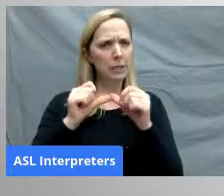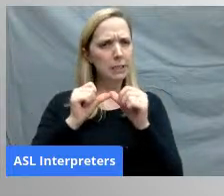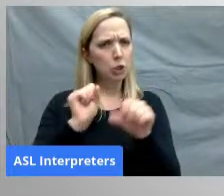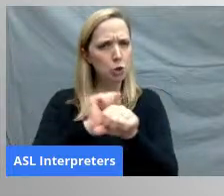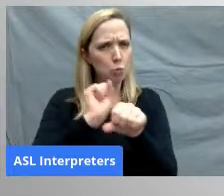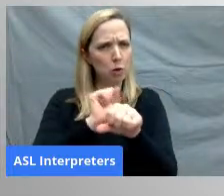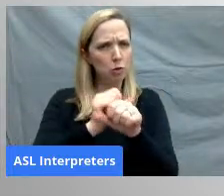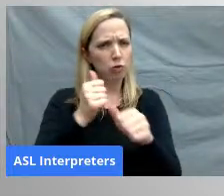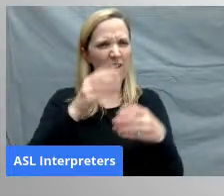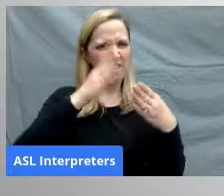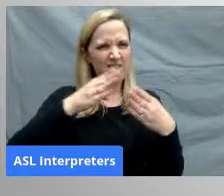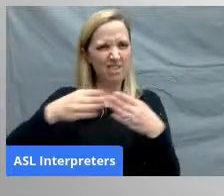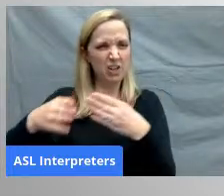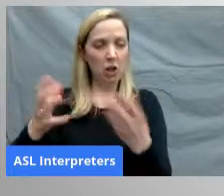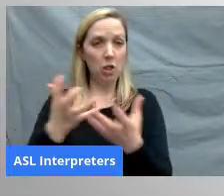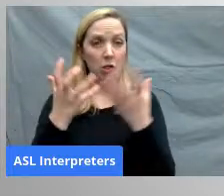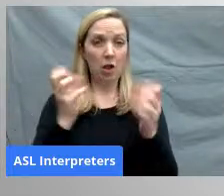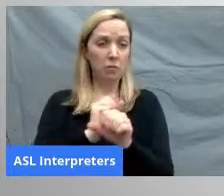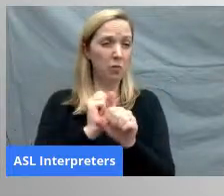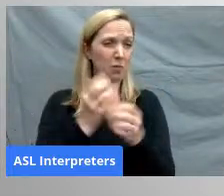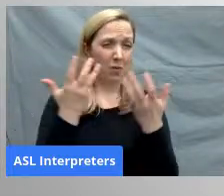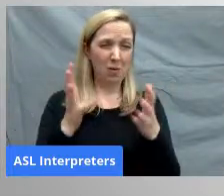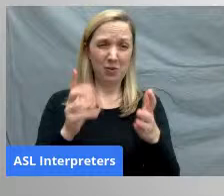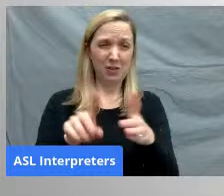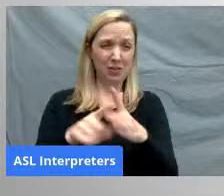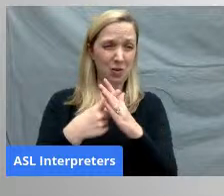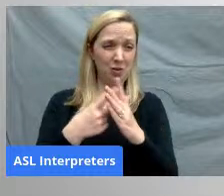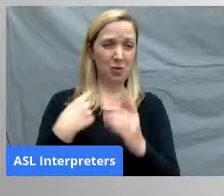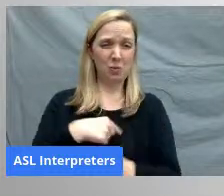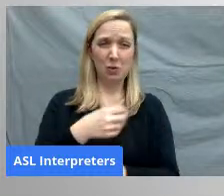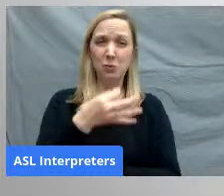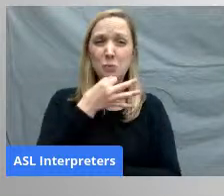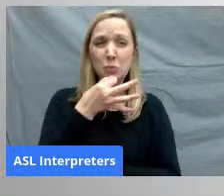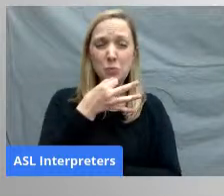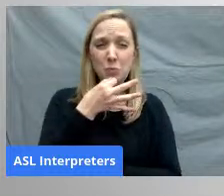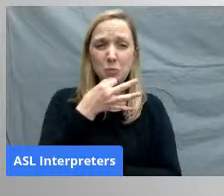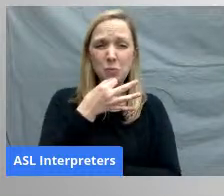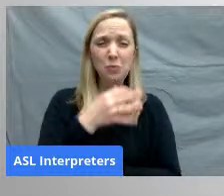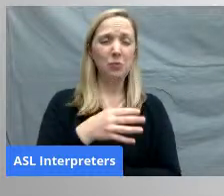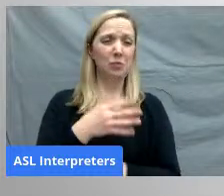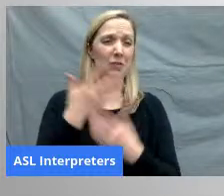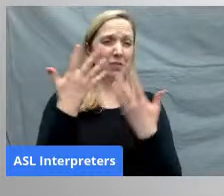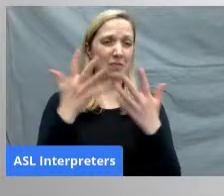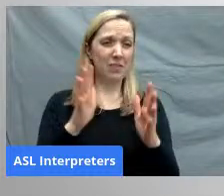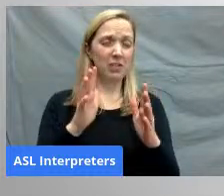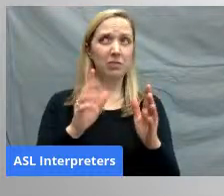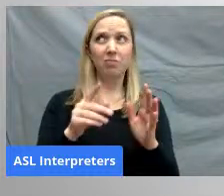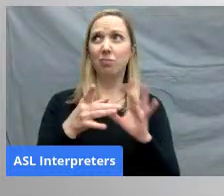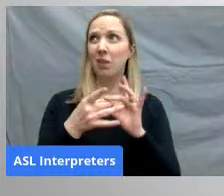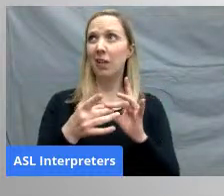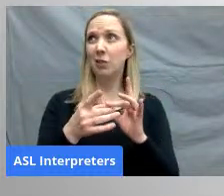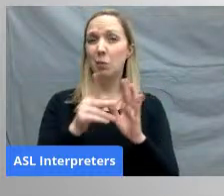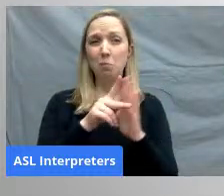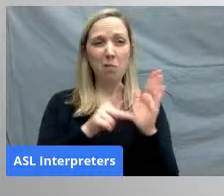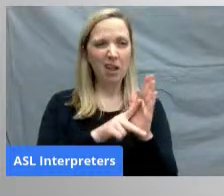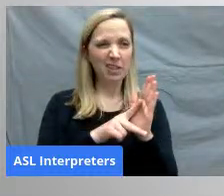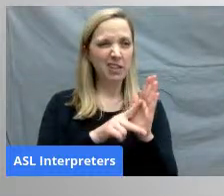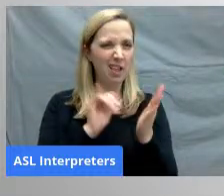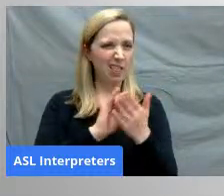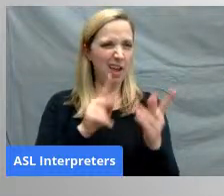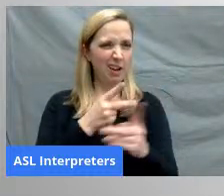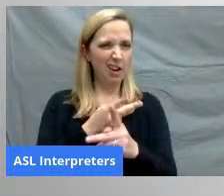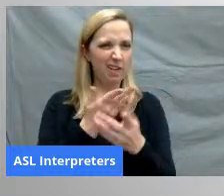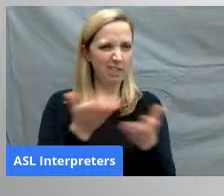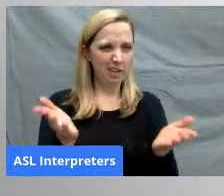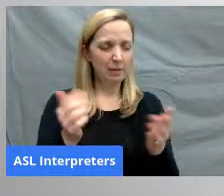lot of the work that has already been started that we are very close to finishing, particularly with policy and things of that nature. And so we will